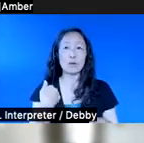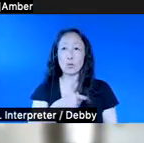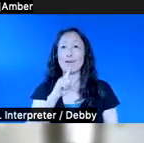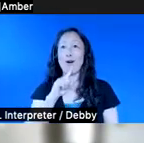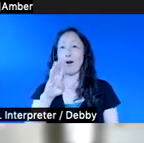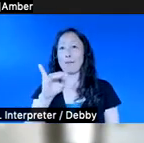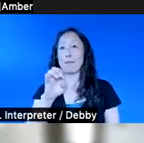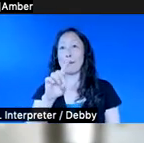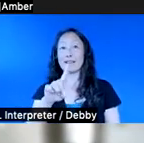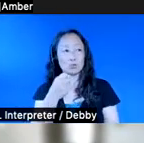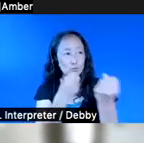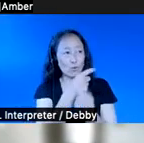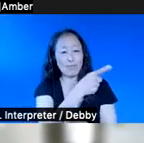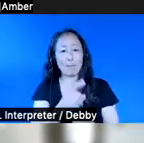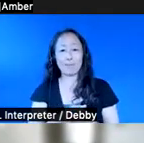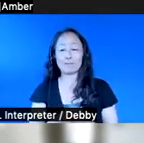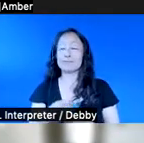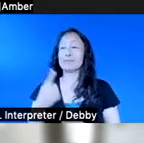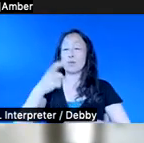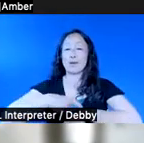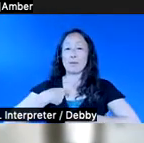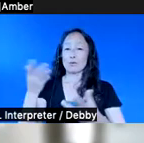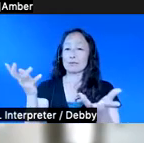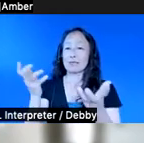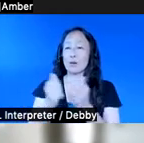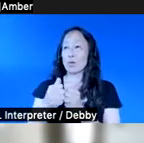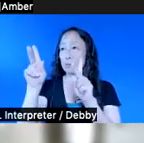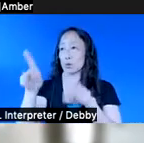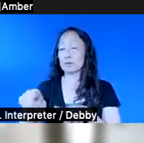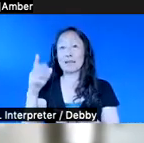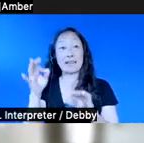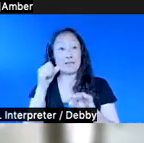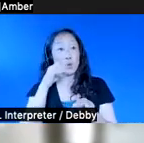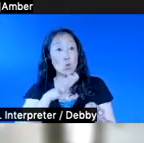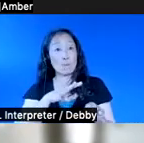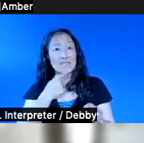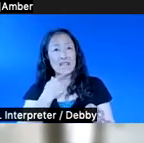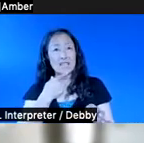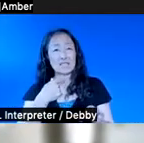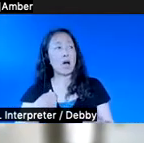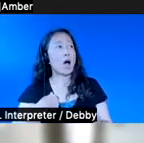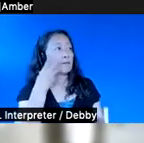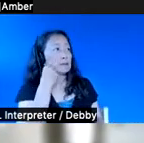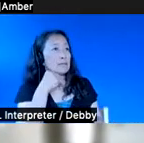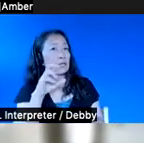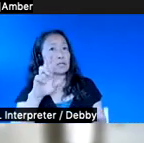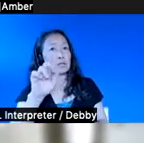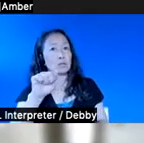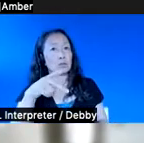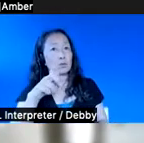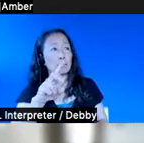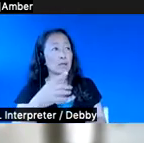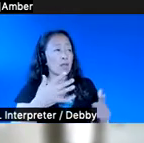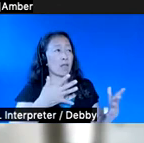with someone one time, and they were like, well, so if a woman tells you that she's been raped, do you just believe them? And I was